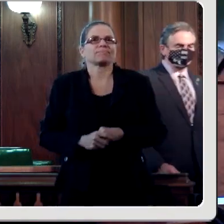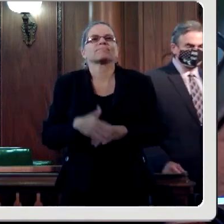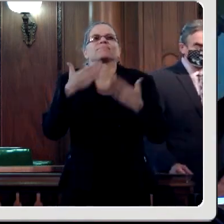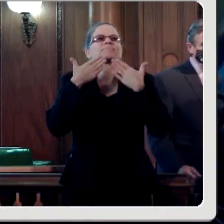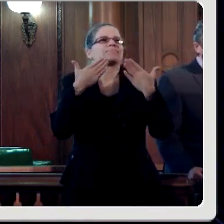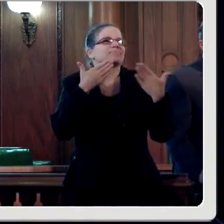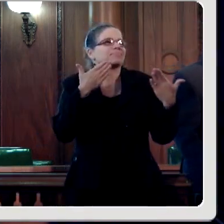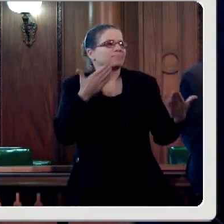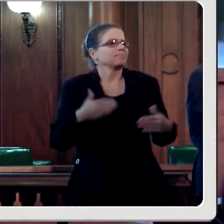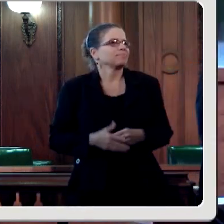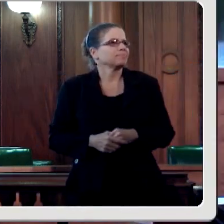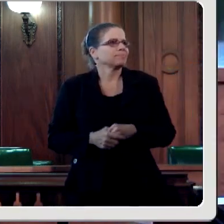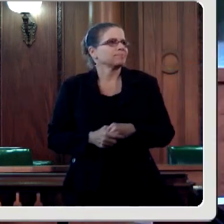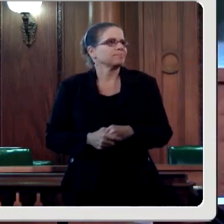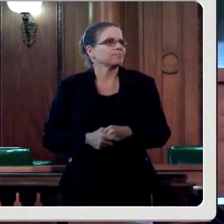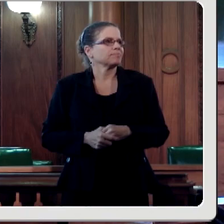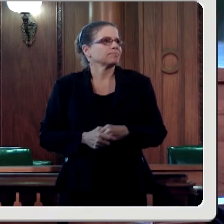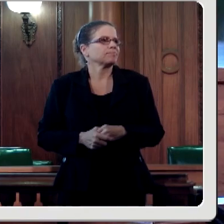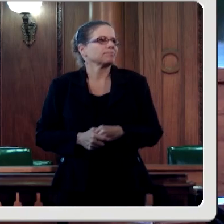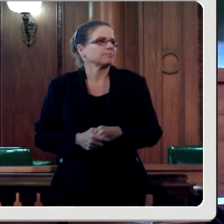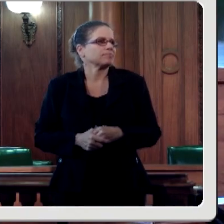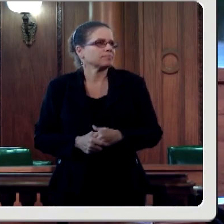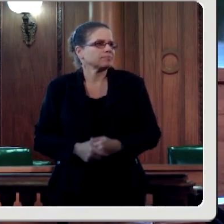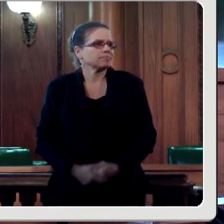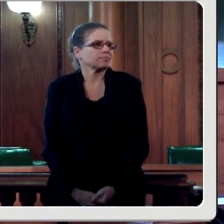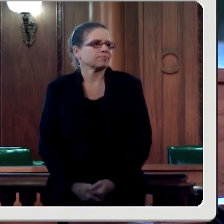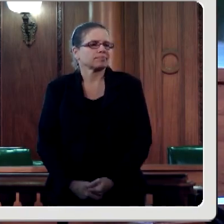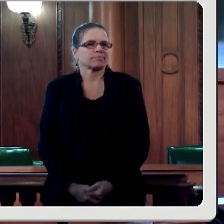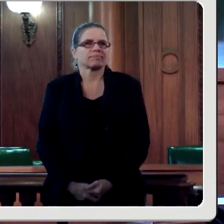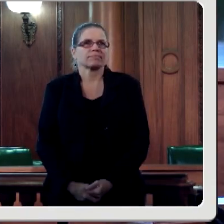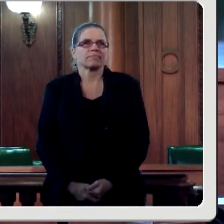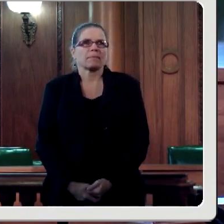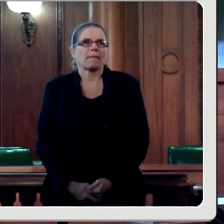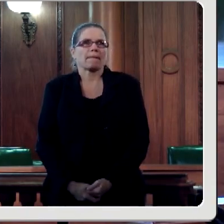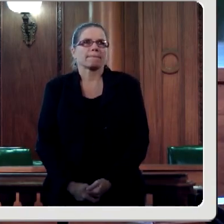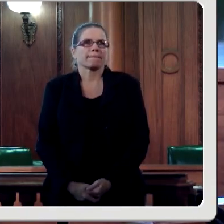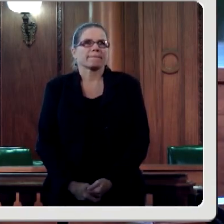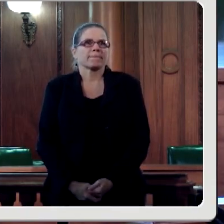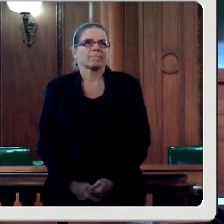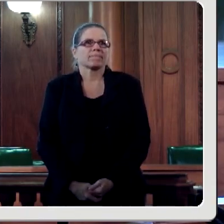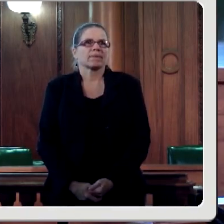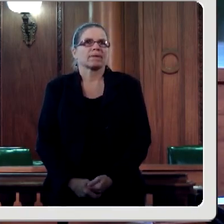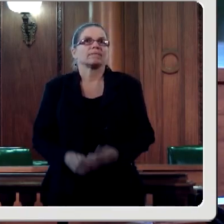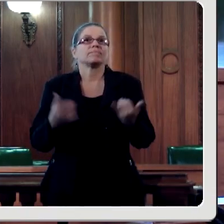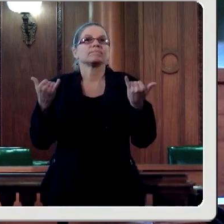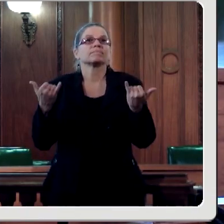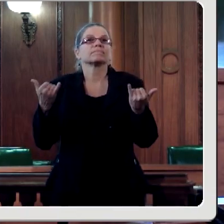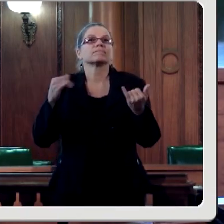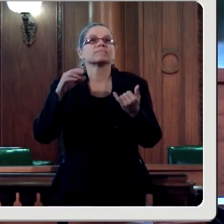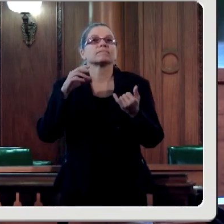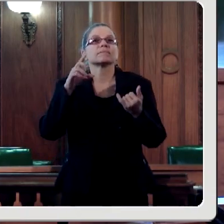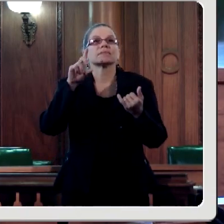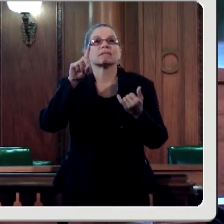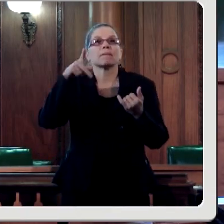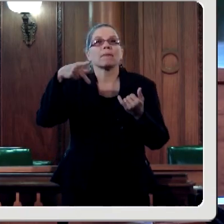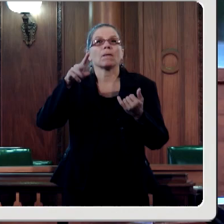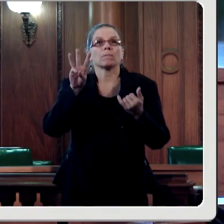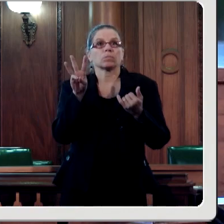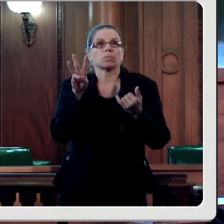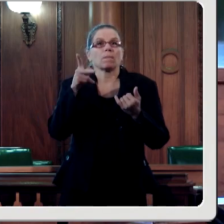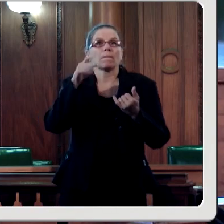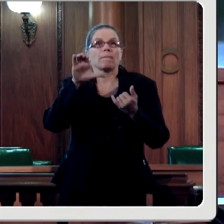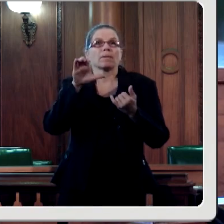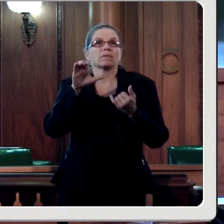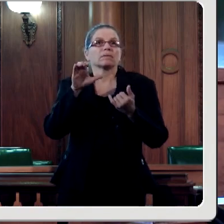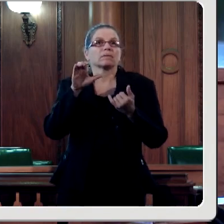Thank you, Superintendent Warwick. On the street level with DPW Director Chris Signoli is here,